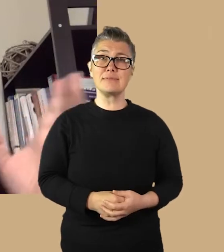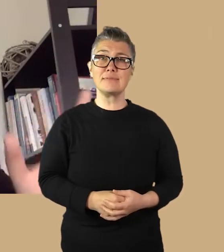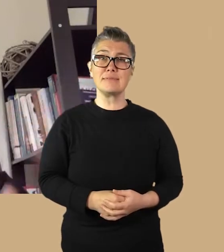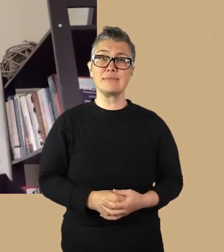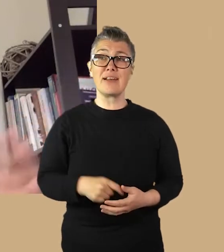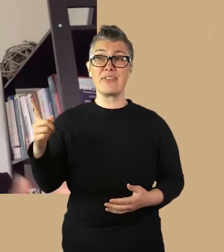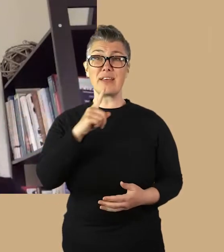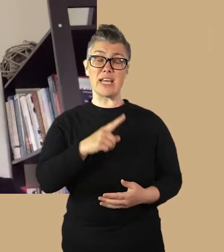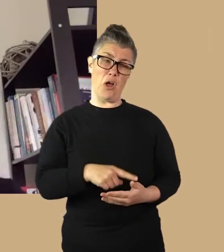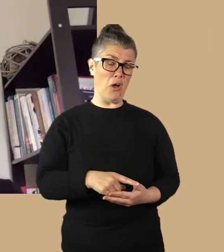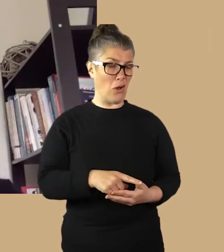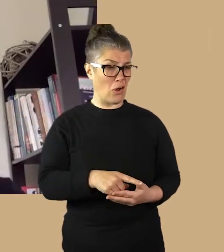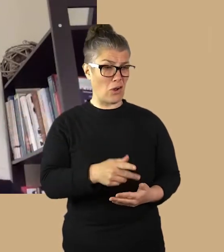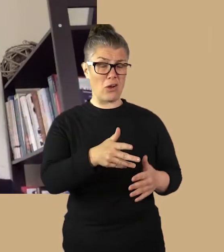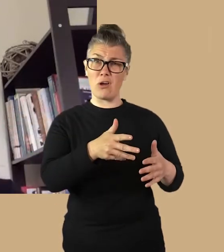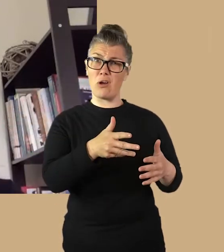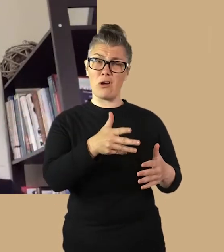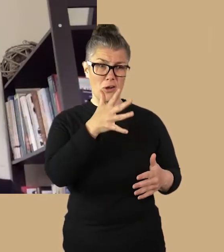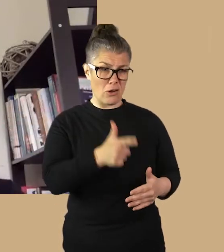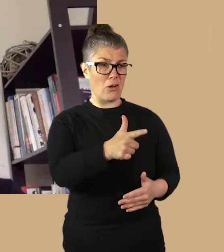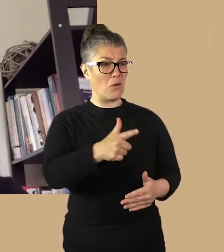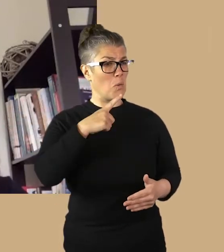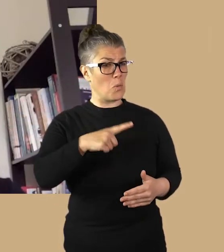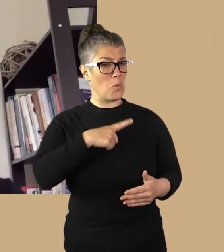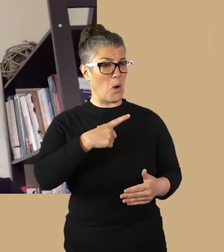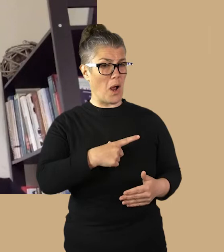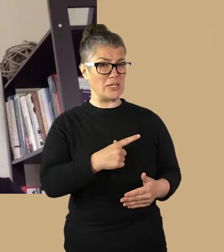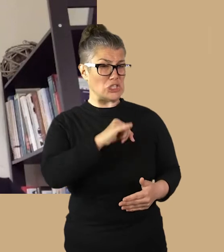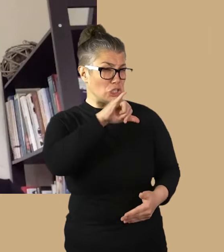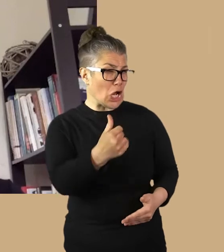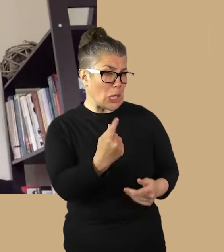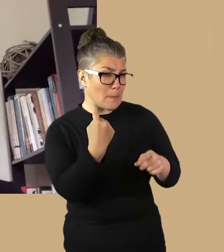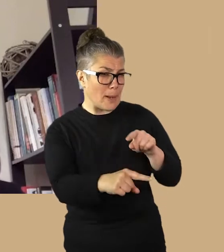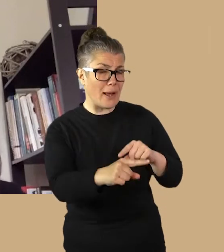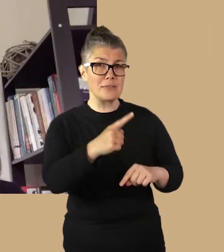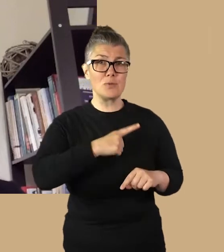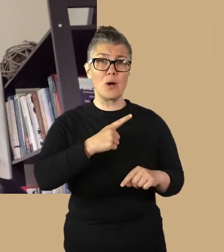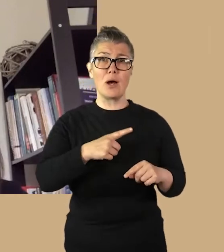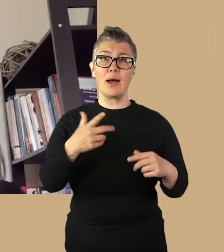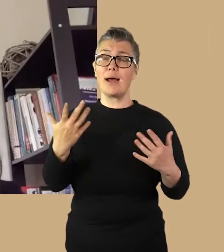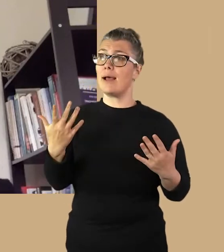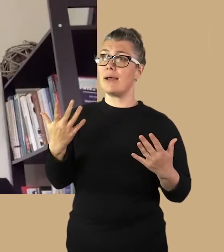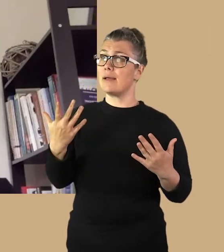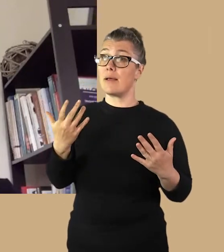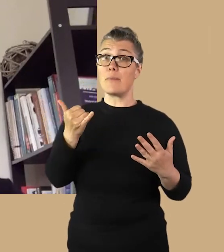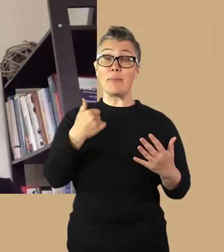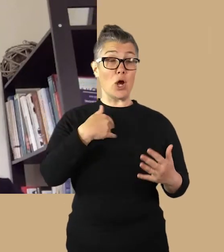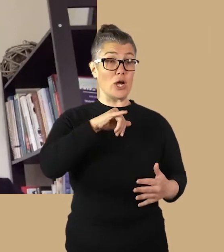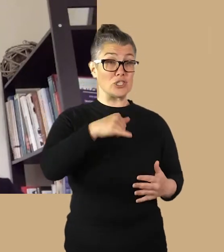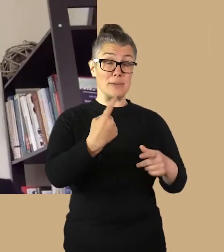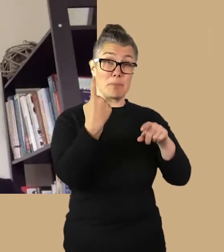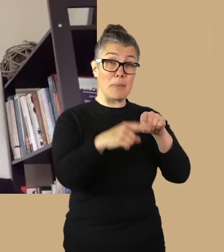to, oh, you know, you just barely made it through. And they wouldn't understand that maybe they just got past the referencing, or maybe they just